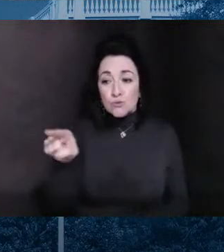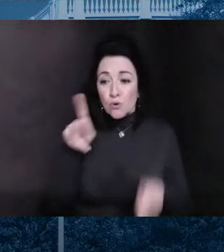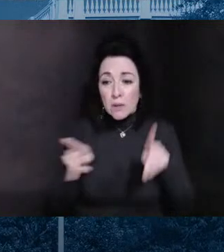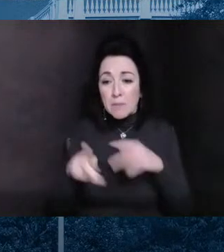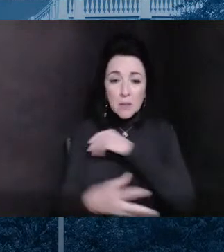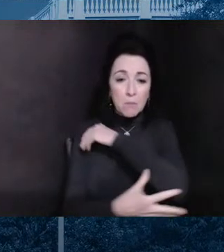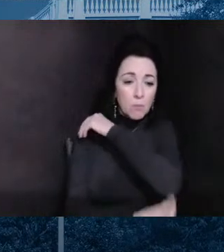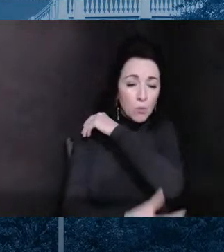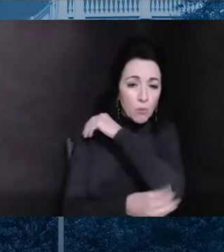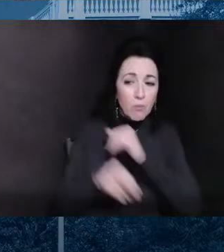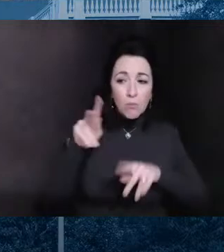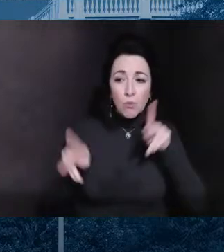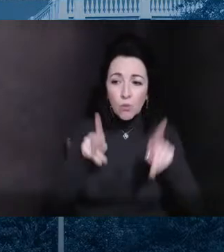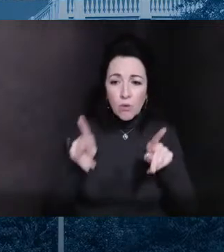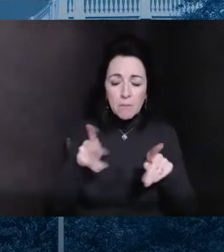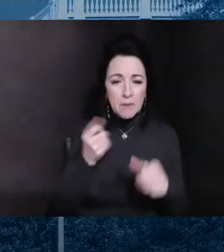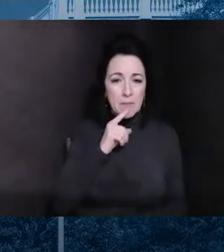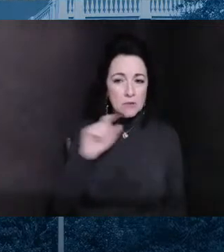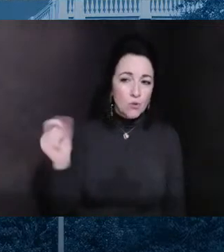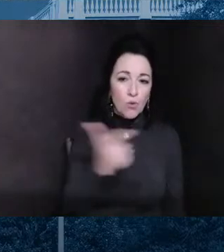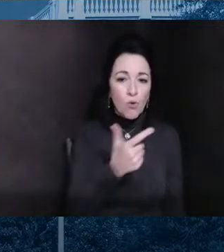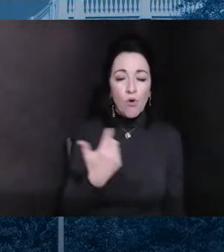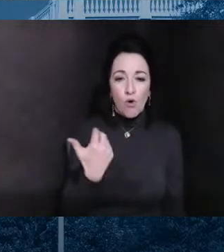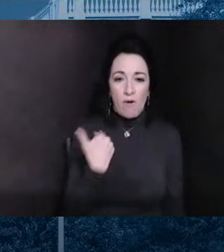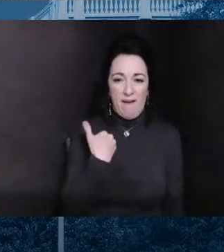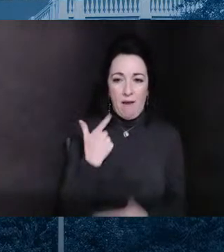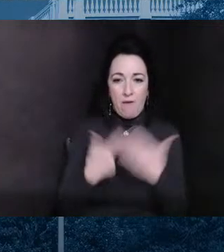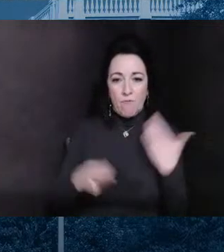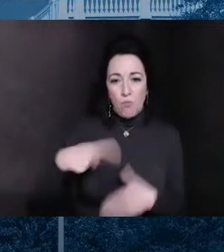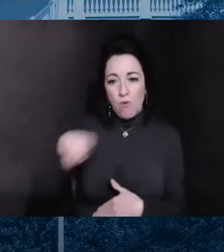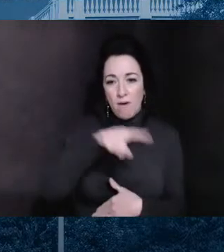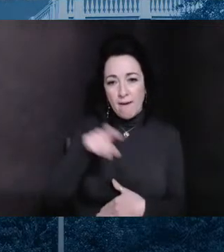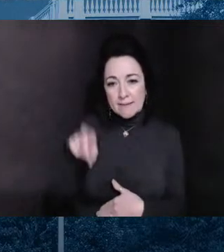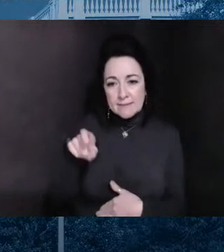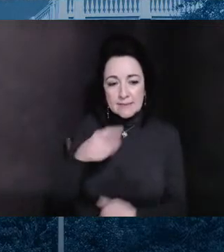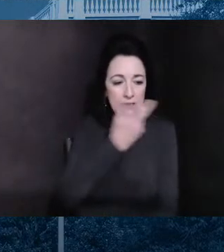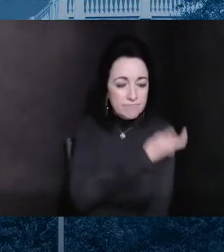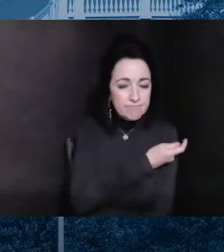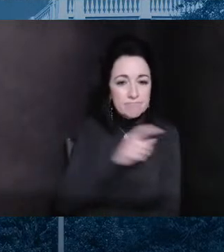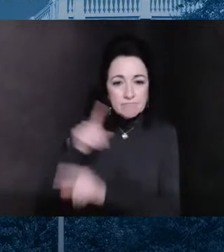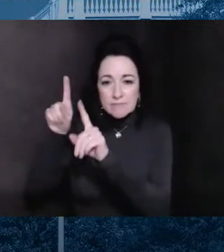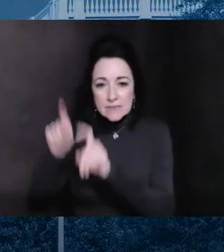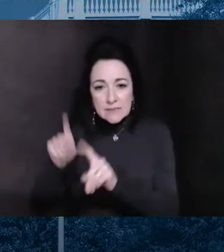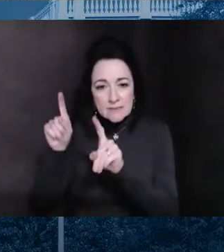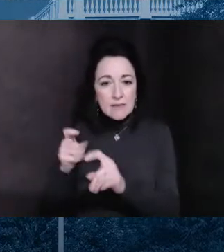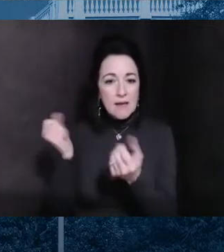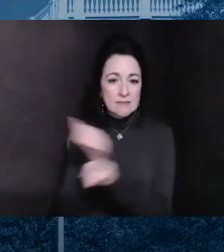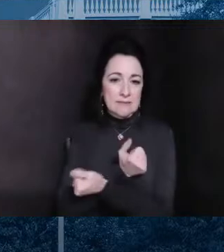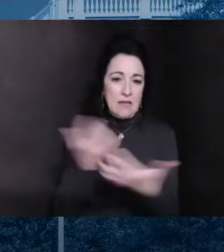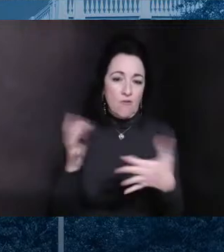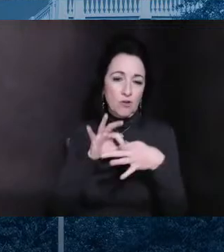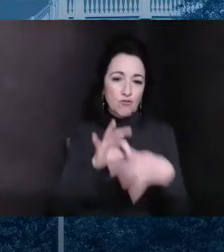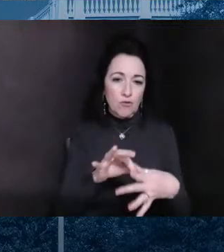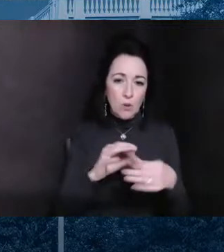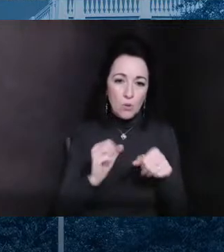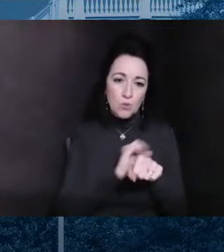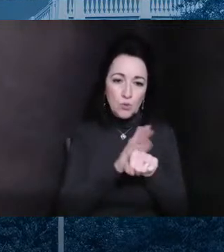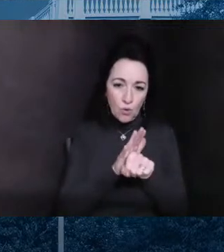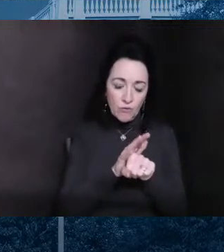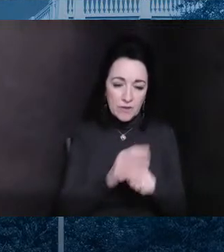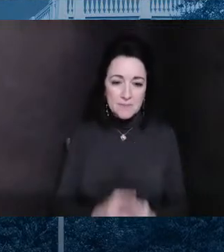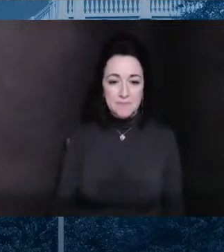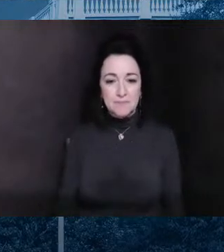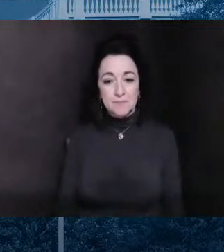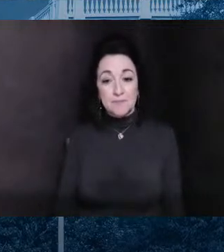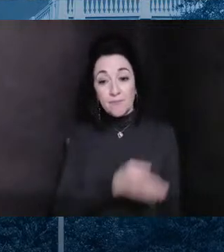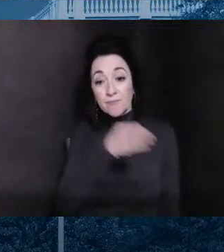Rattay. Thanks so much, Governor. And yeah, we would agree with you completely. Lots of challenges this year,